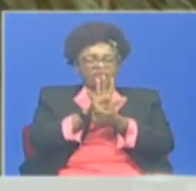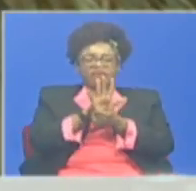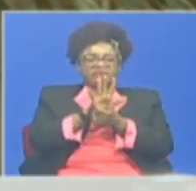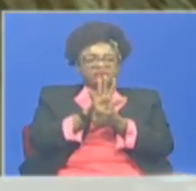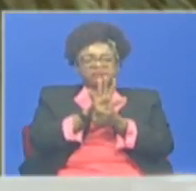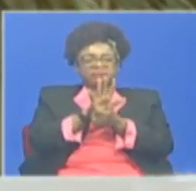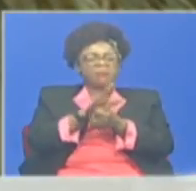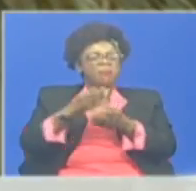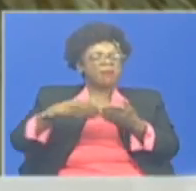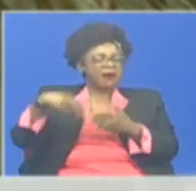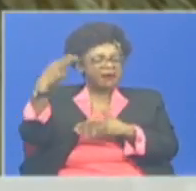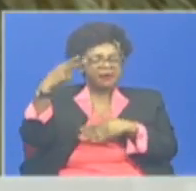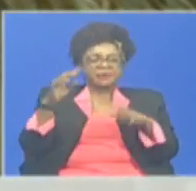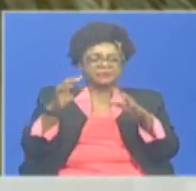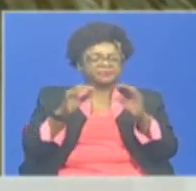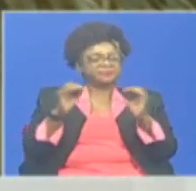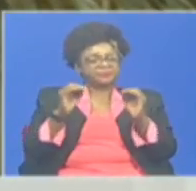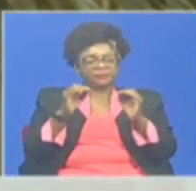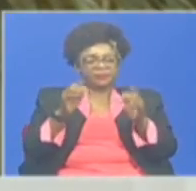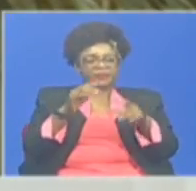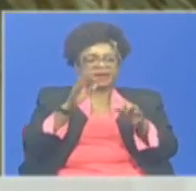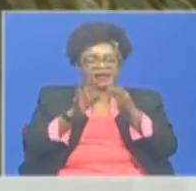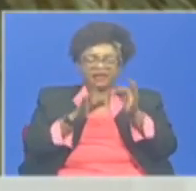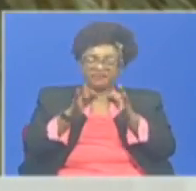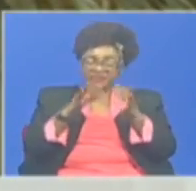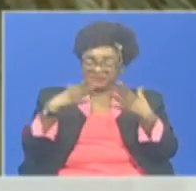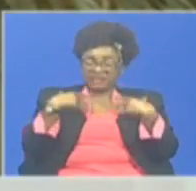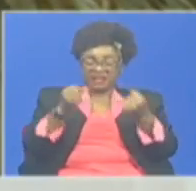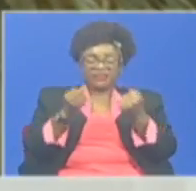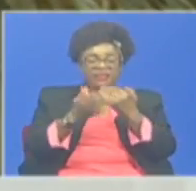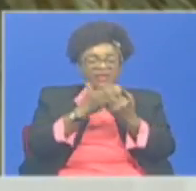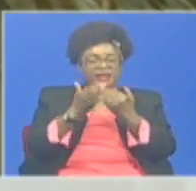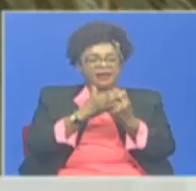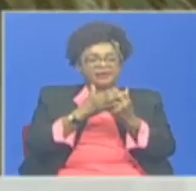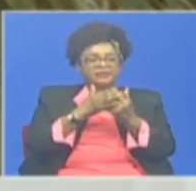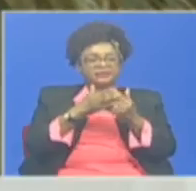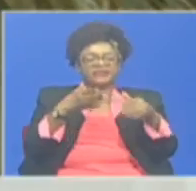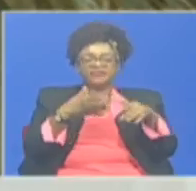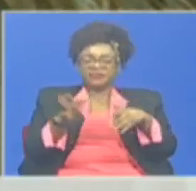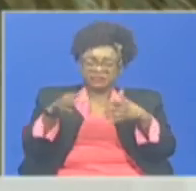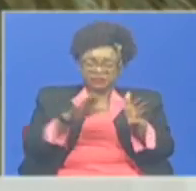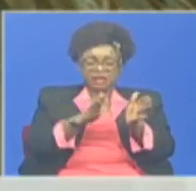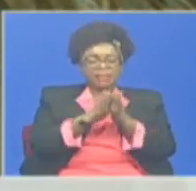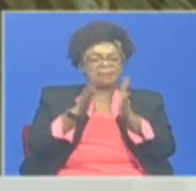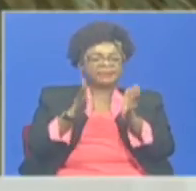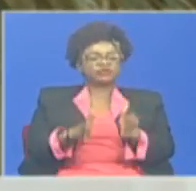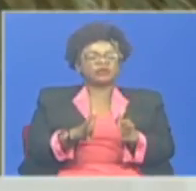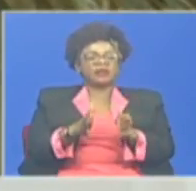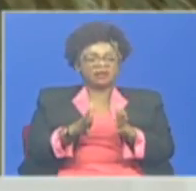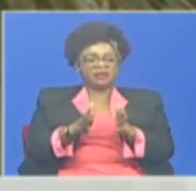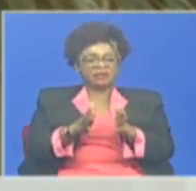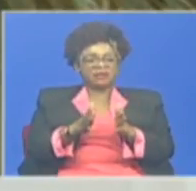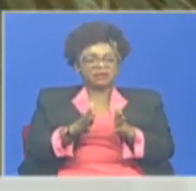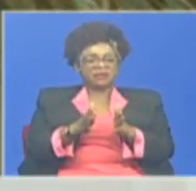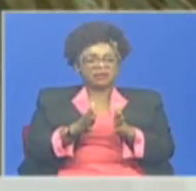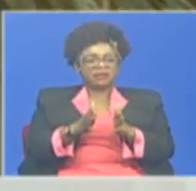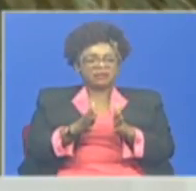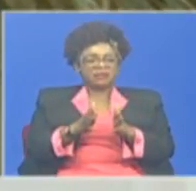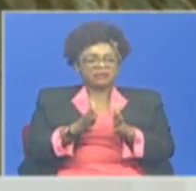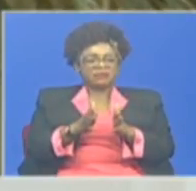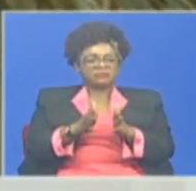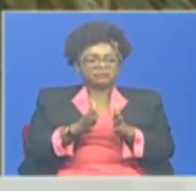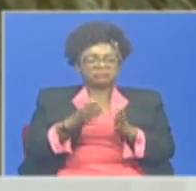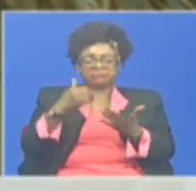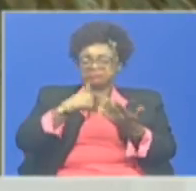numbers. Even then, healthcare infrastructure and, of course, personnel are deemed insufficient